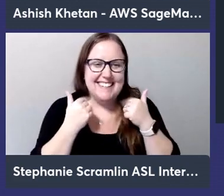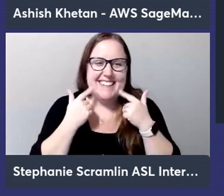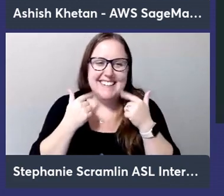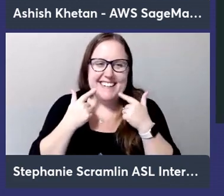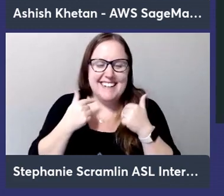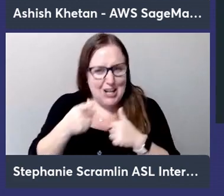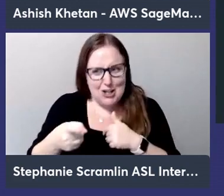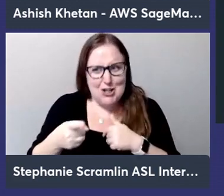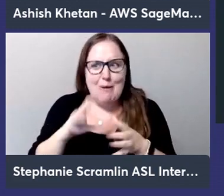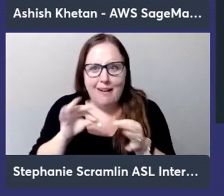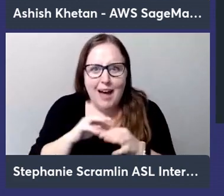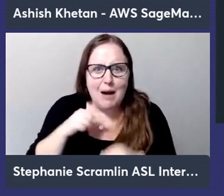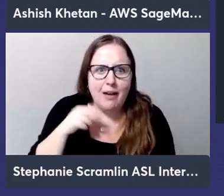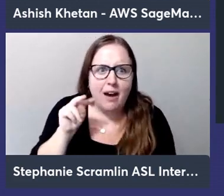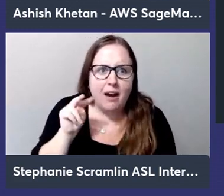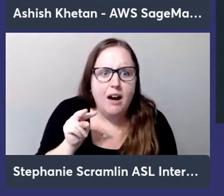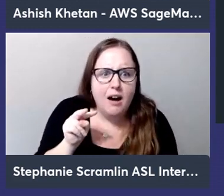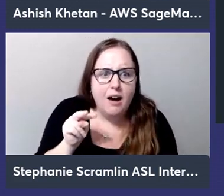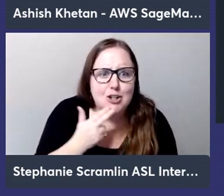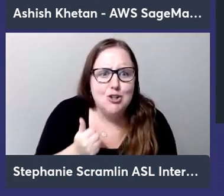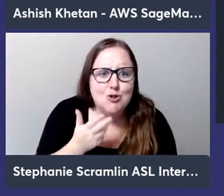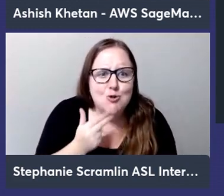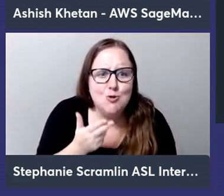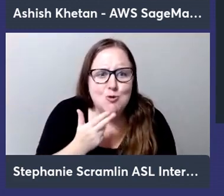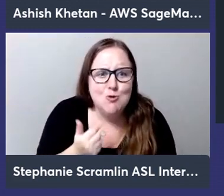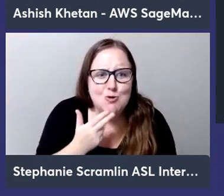As you're talking, I was like, those are really cute.